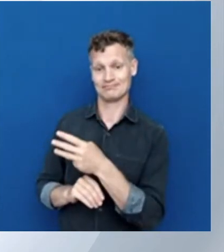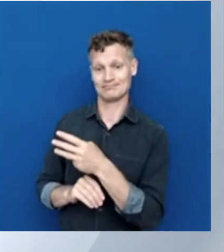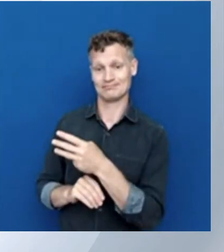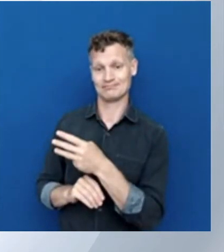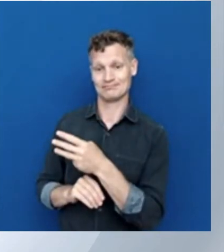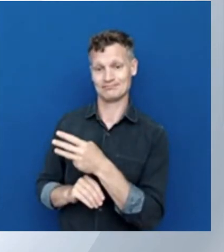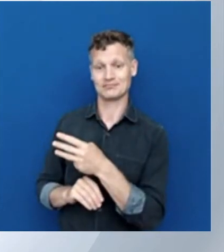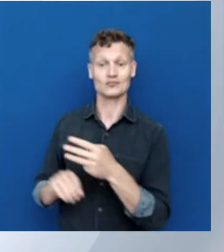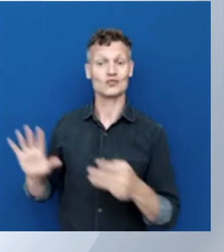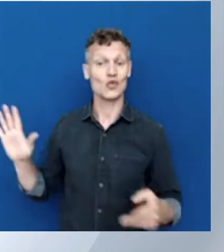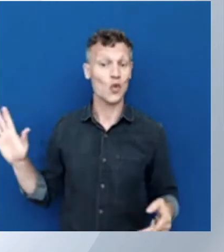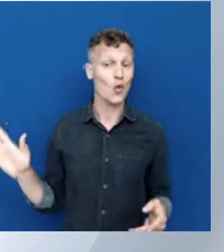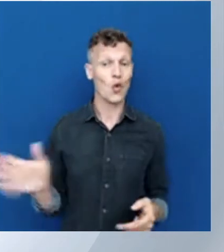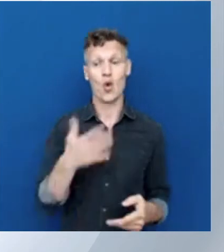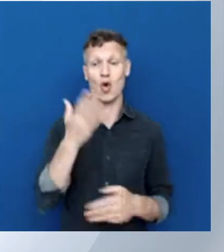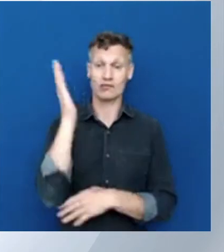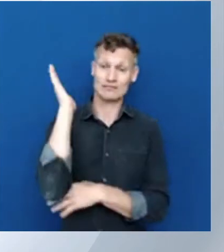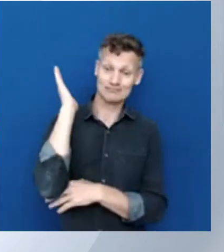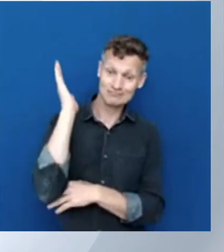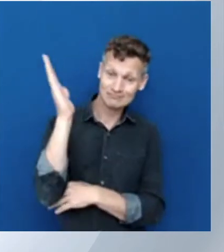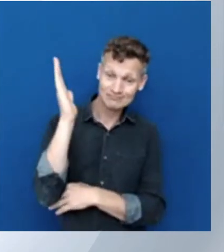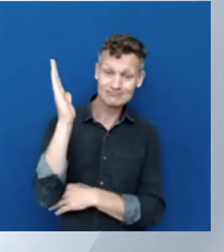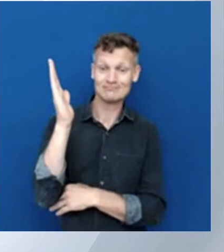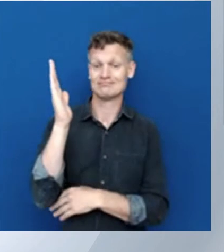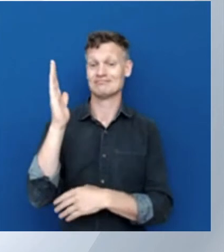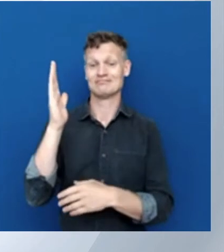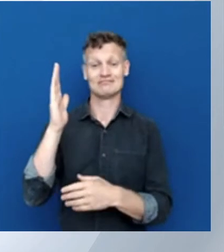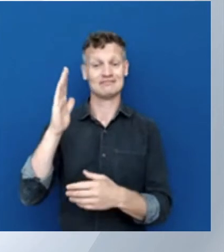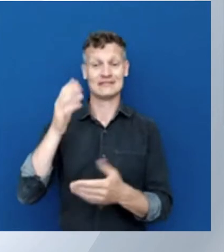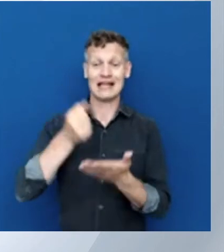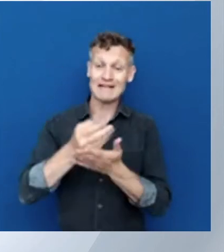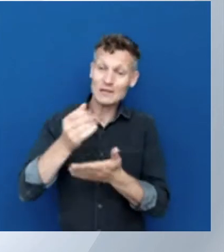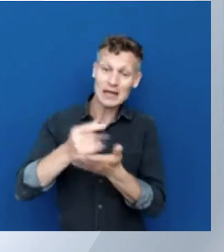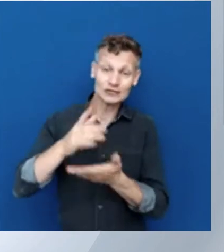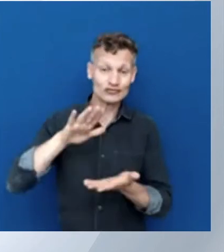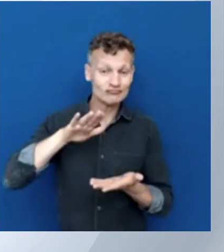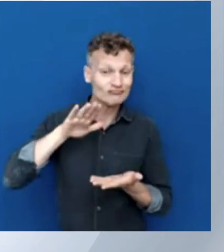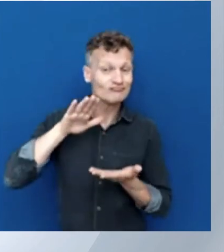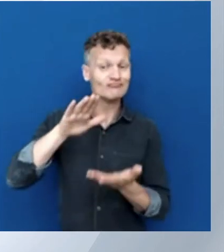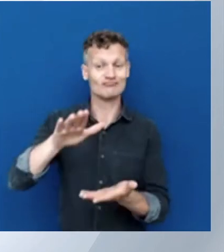information and my slide decks that I've just said today on